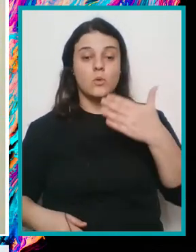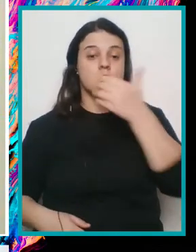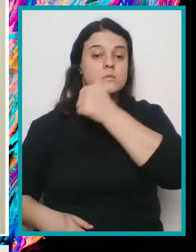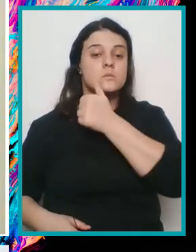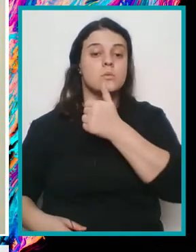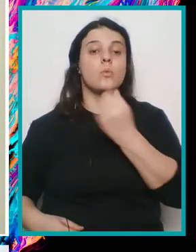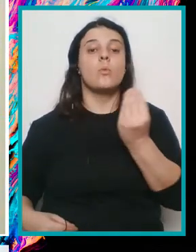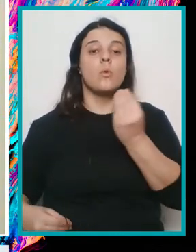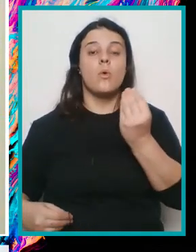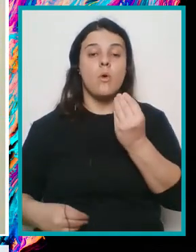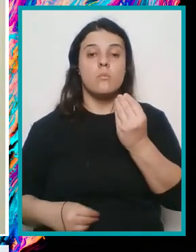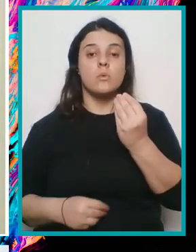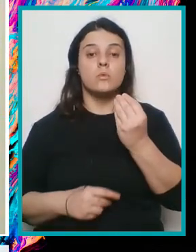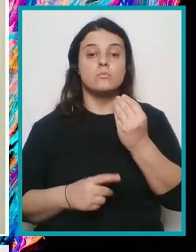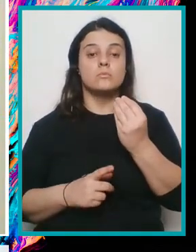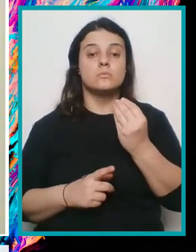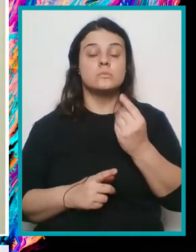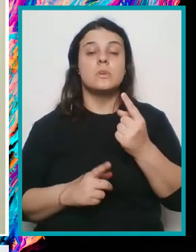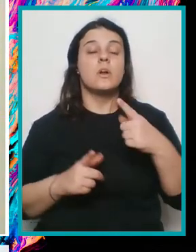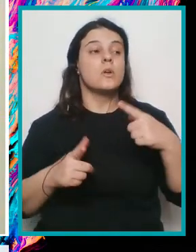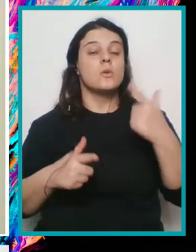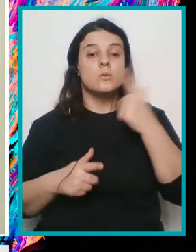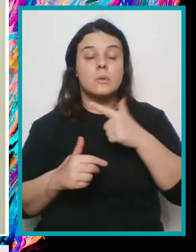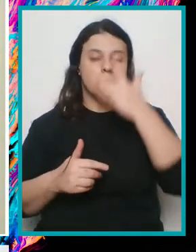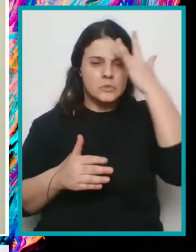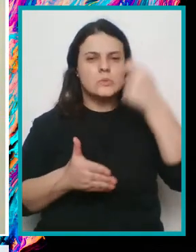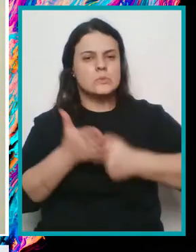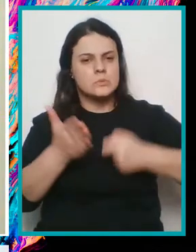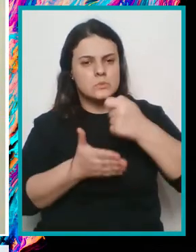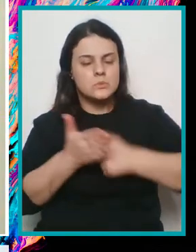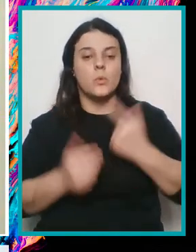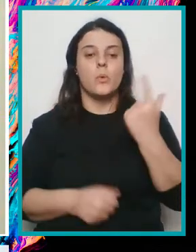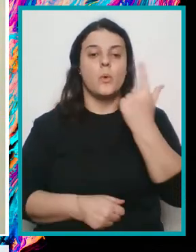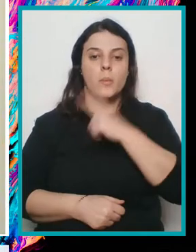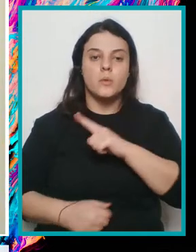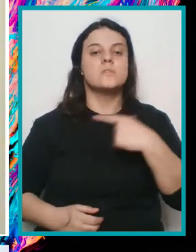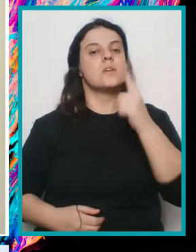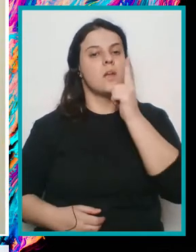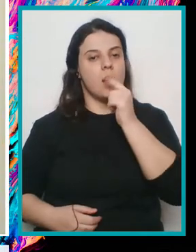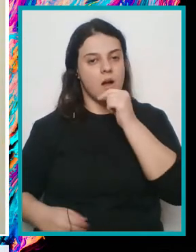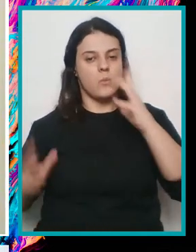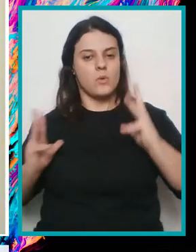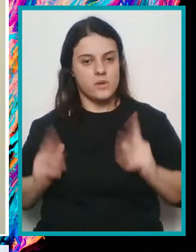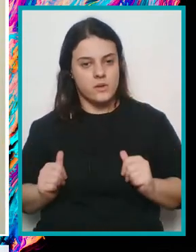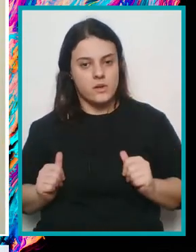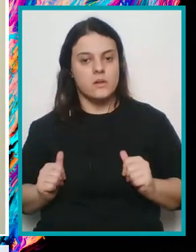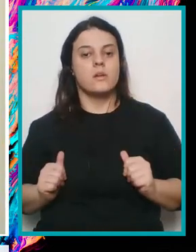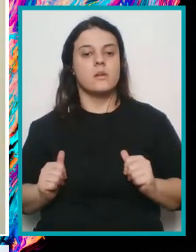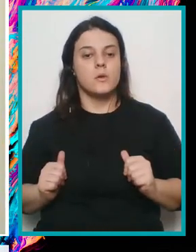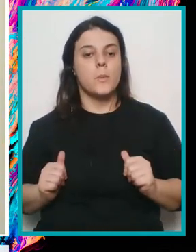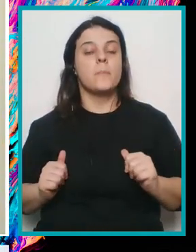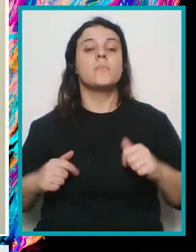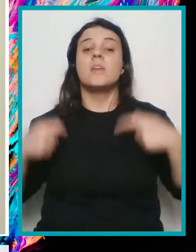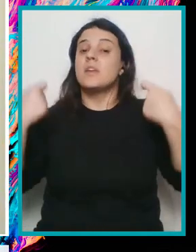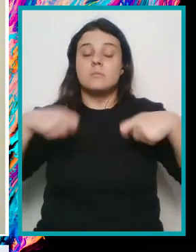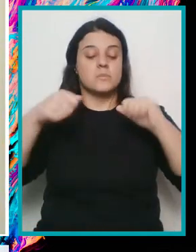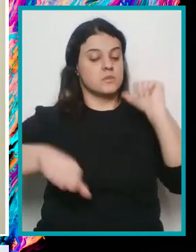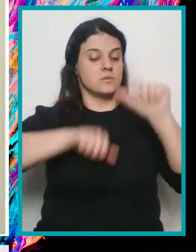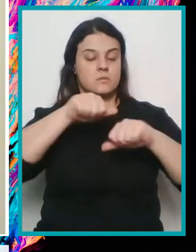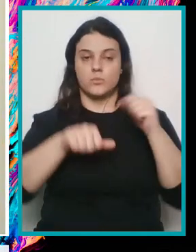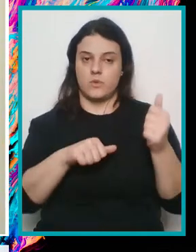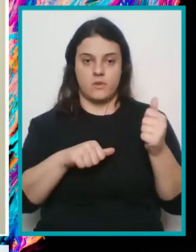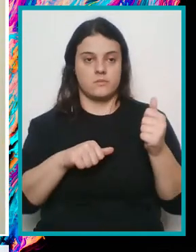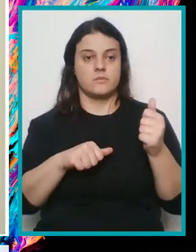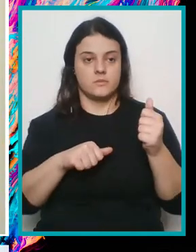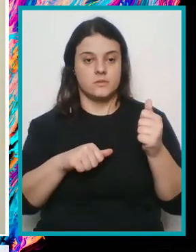day. People struggle to get access to water. And this needs to change.